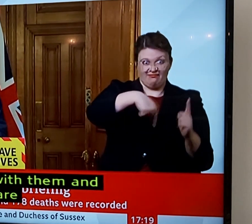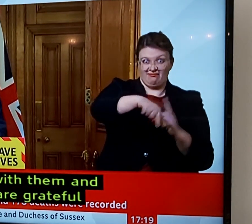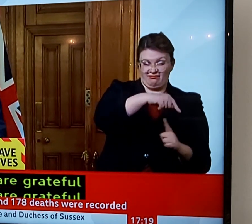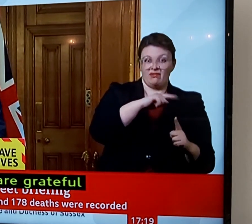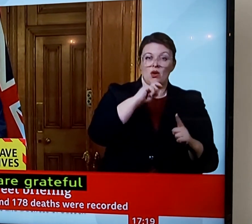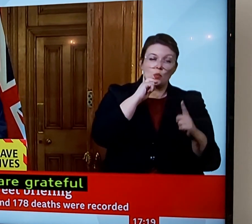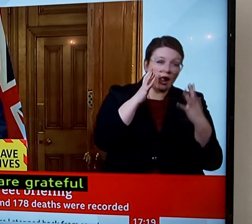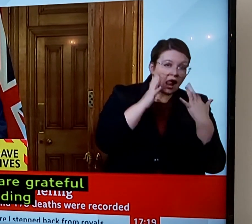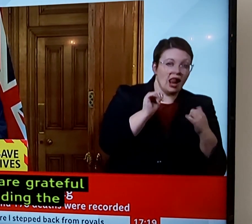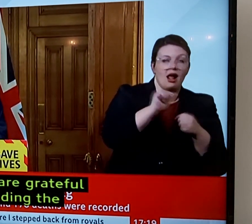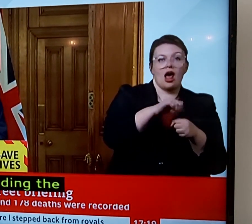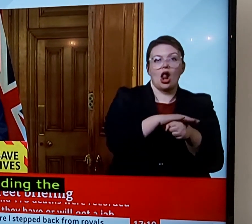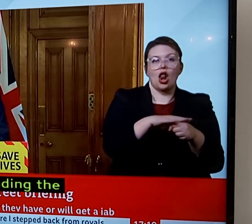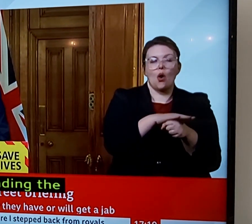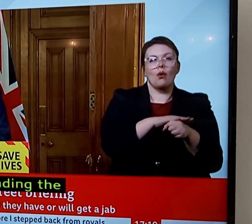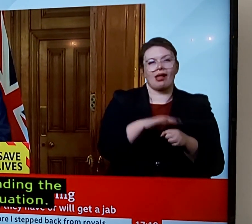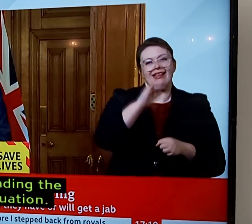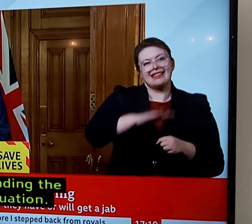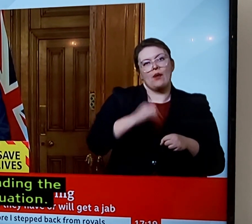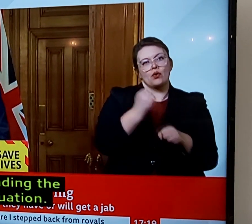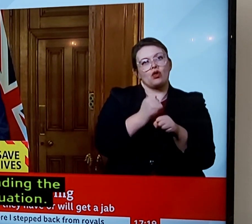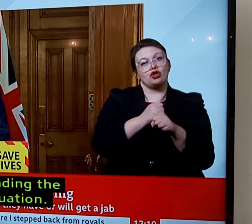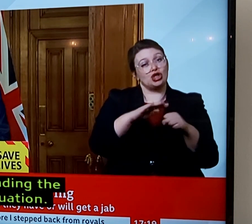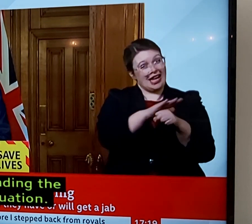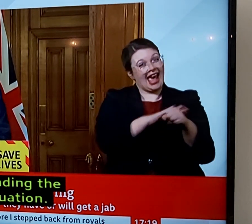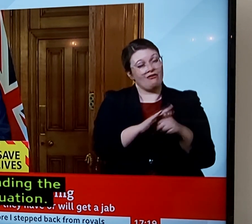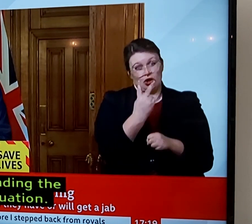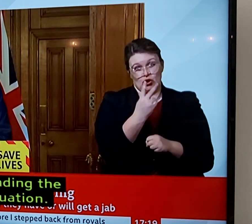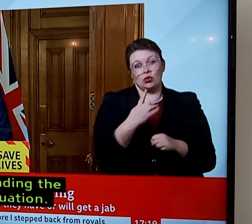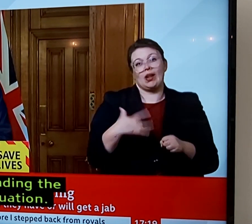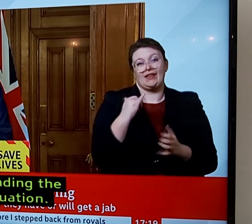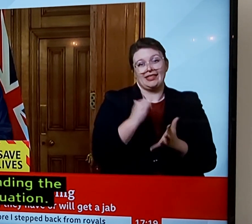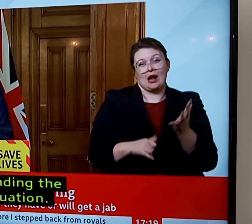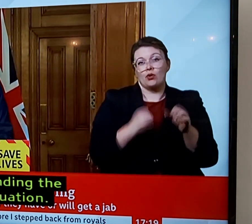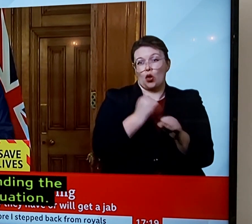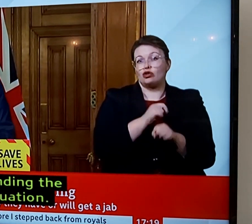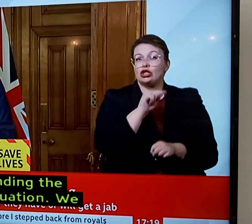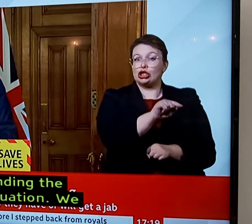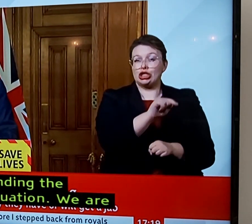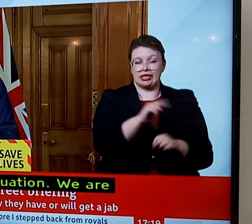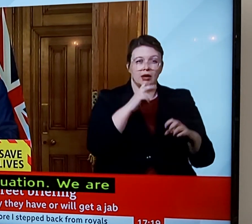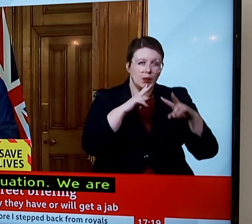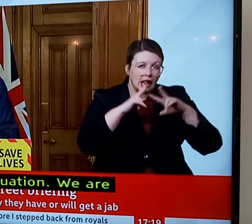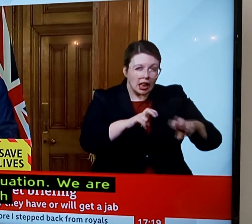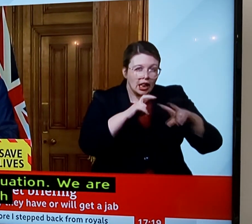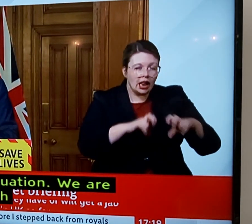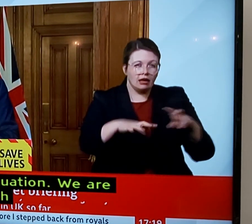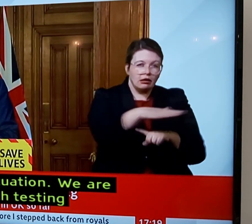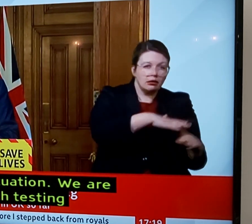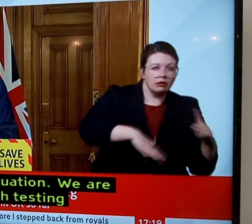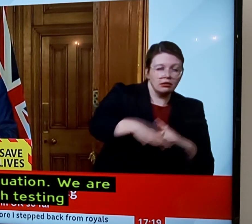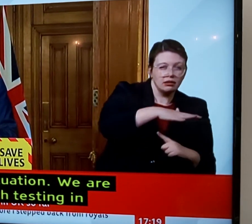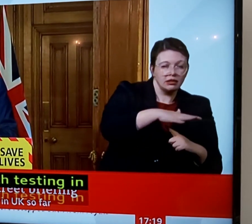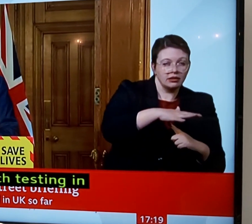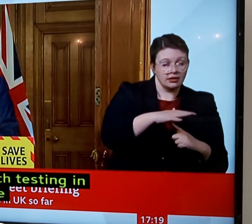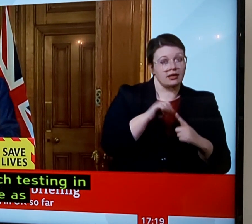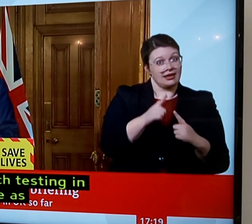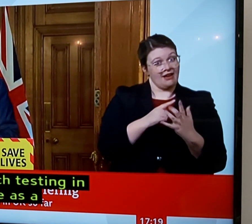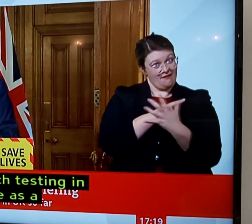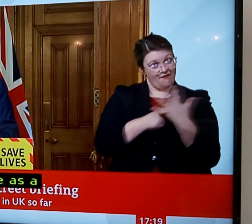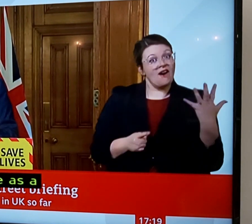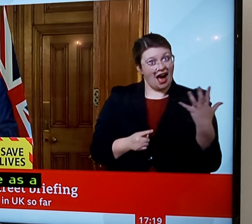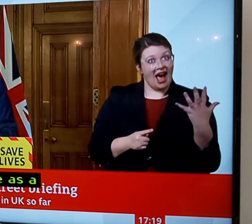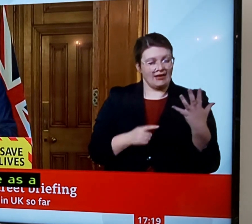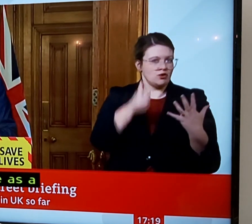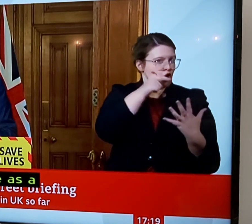South Gloucestershire as a precaution, and I urge everyone to remain vigilant. 1 of the 6 completed a